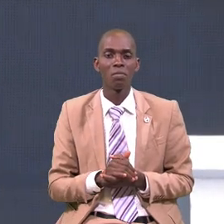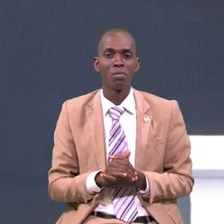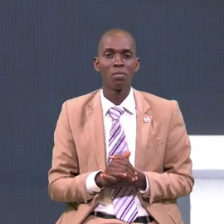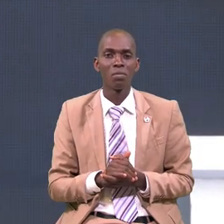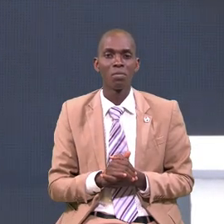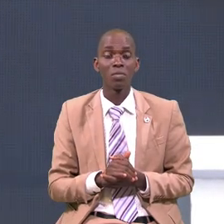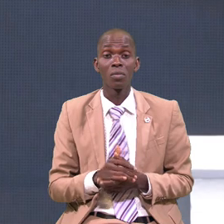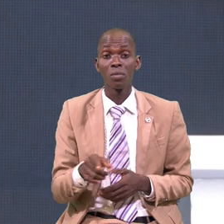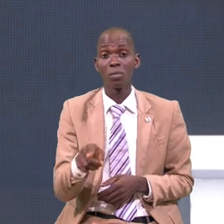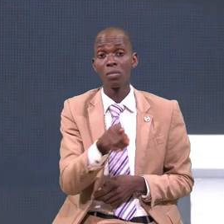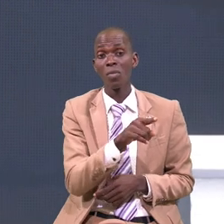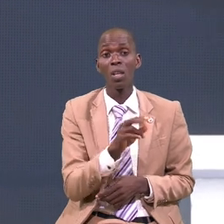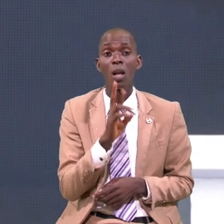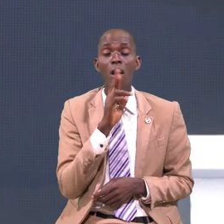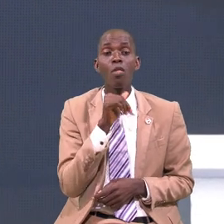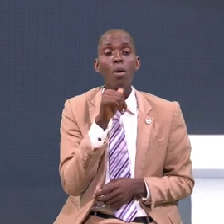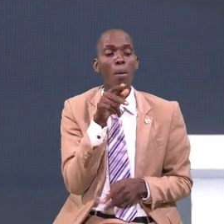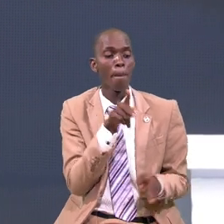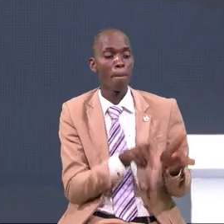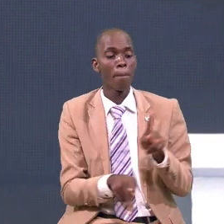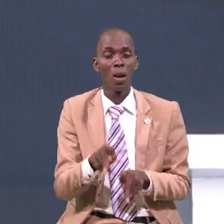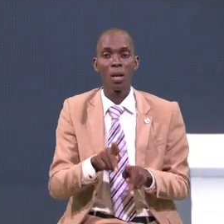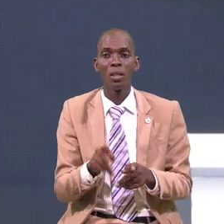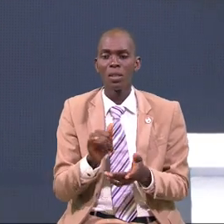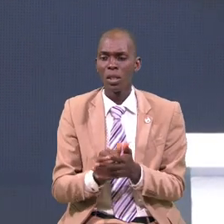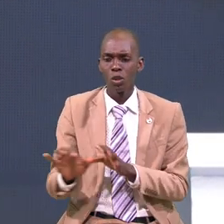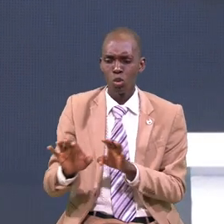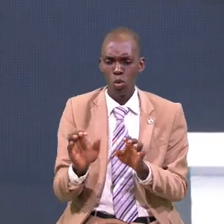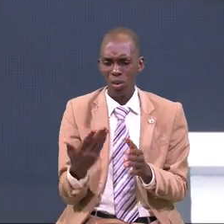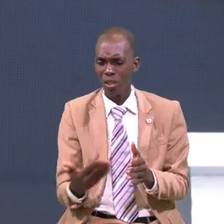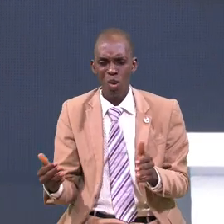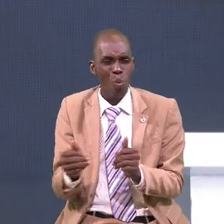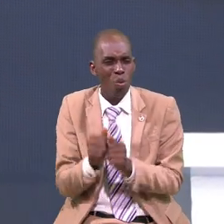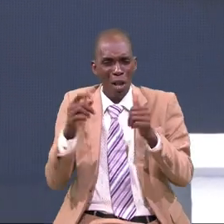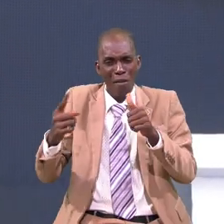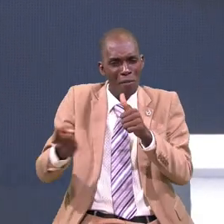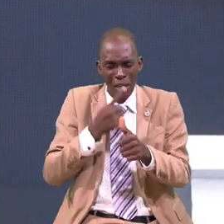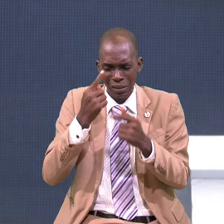They are not people who do things without thinking.